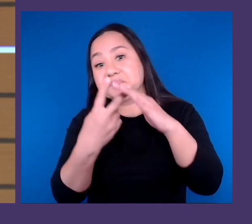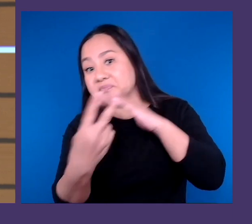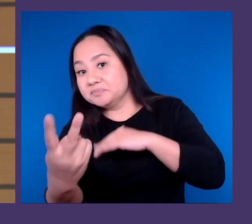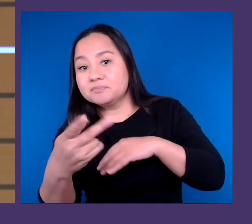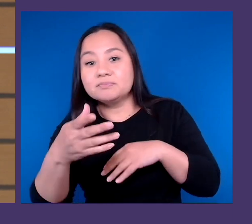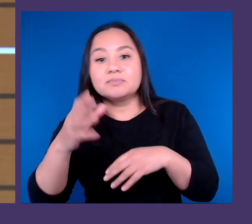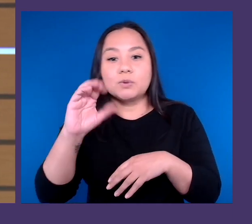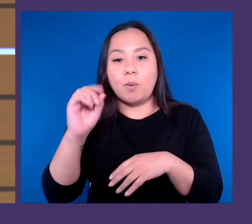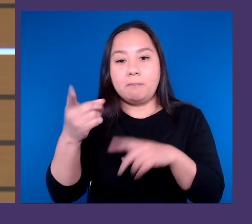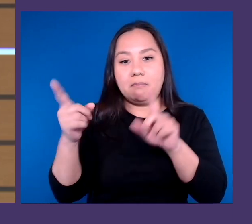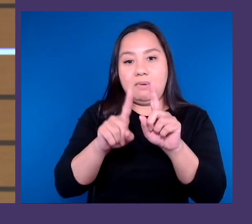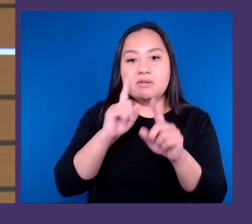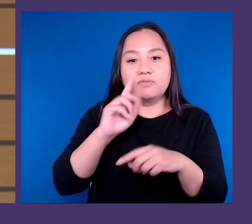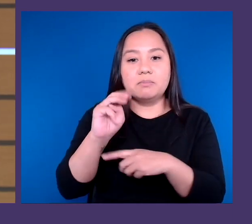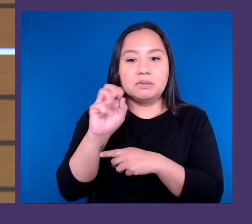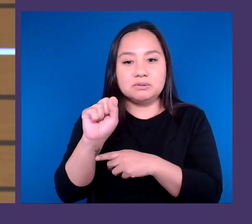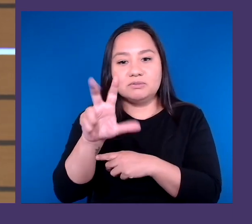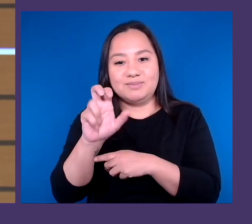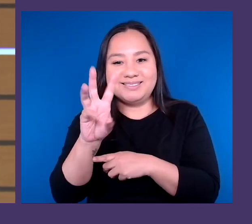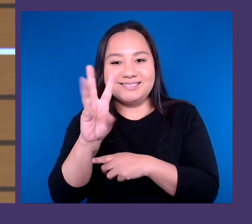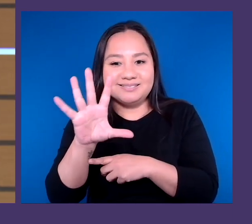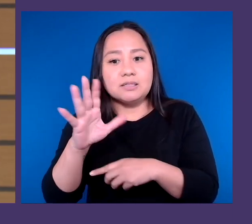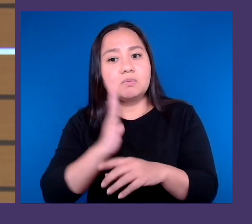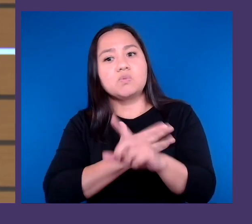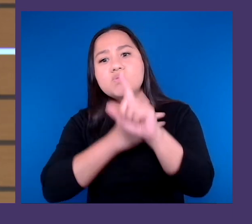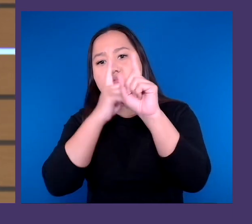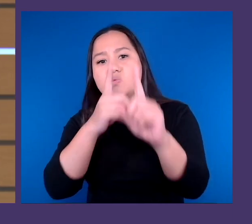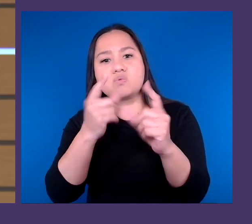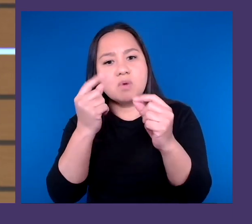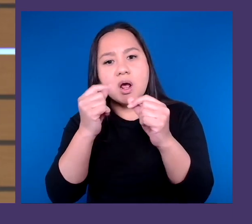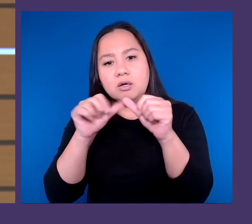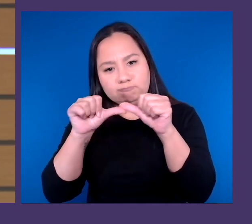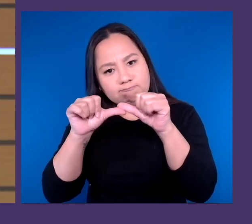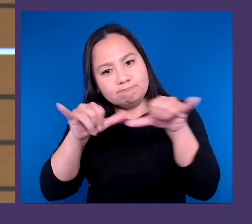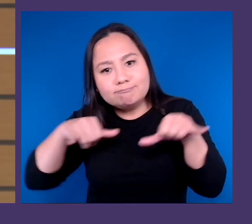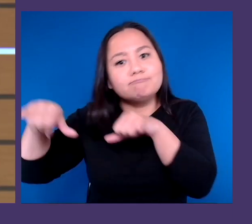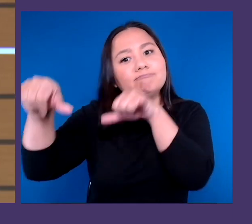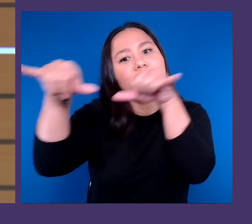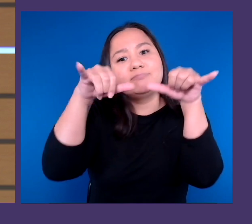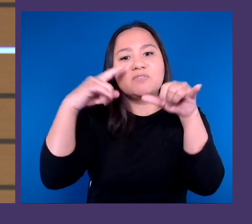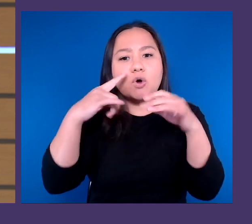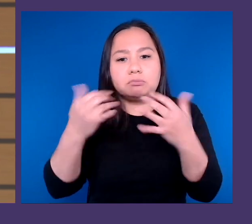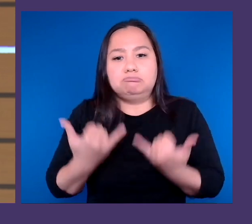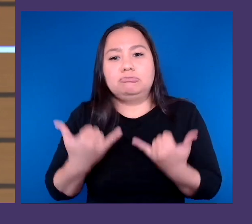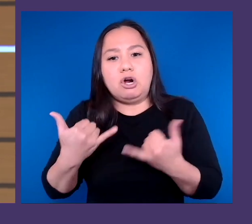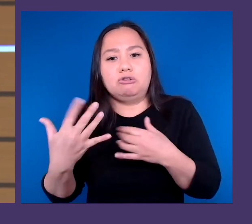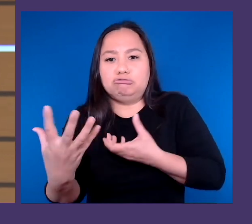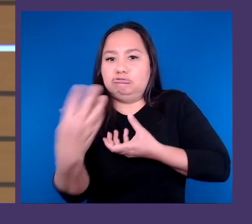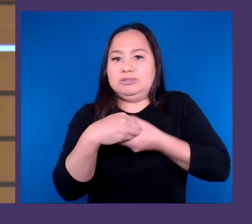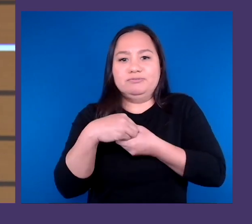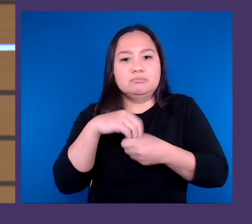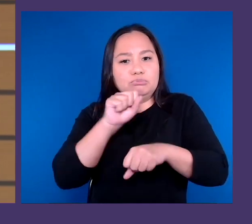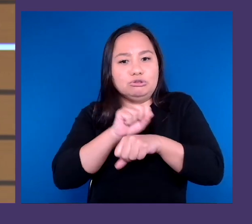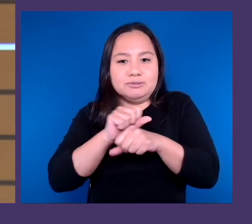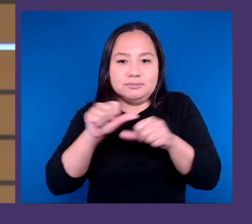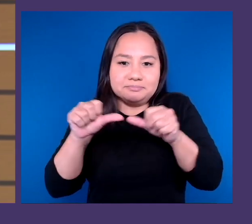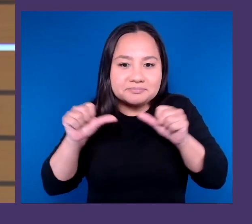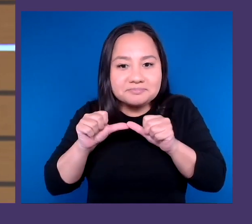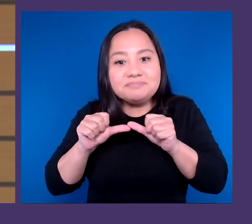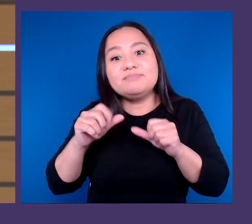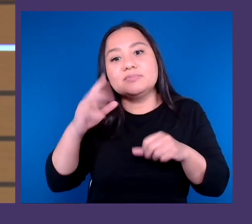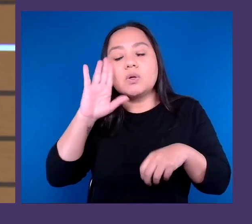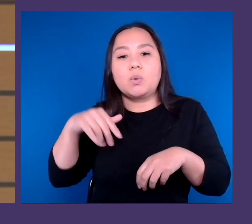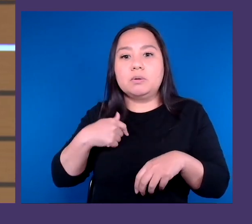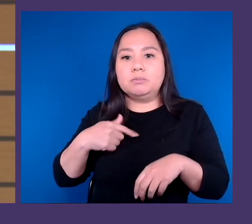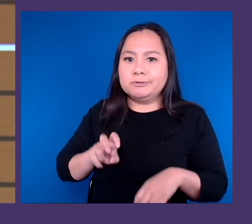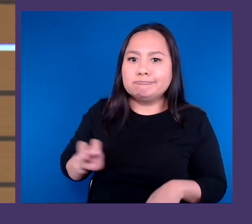the standard for a modern, inclusive workplace. I've been on this journey for some time, adding captions and sign language to